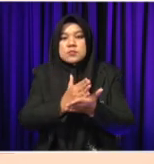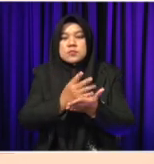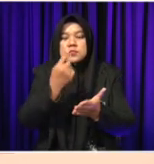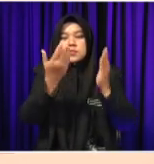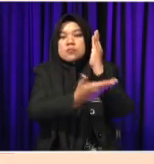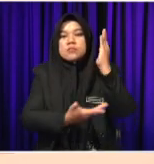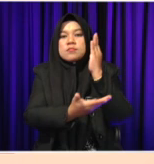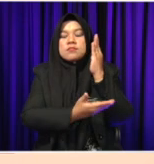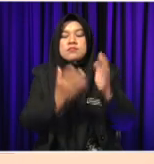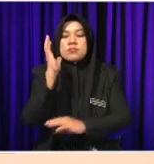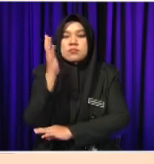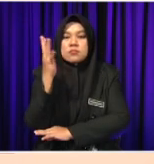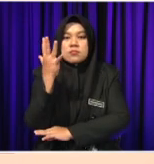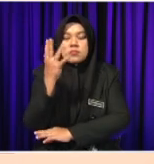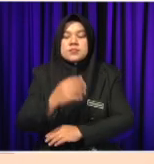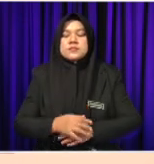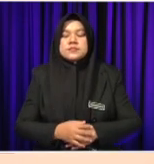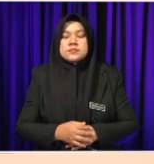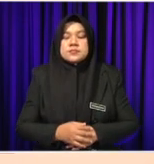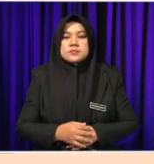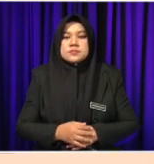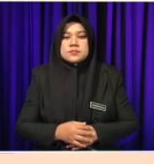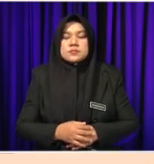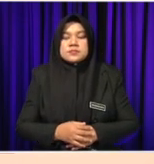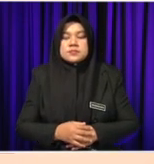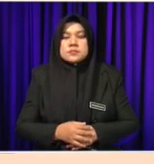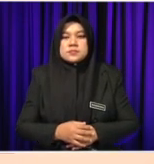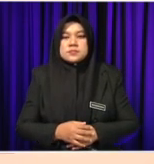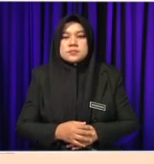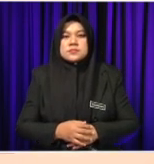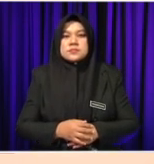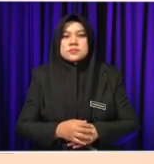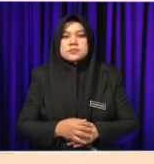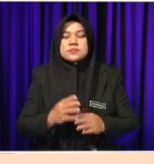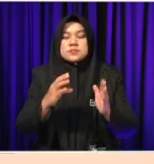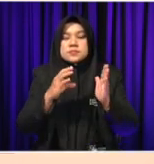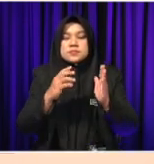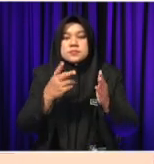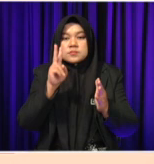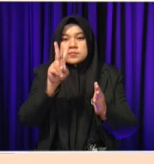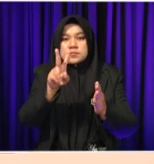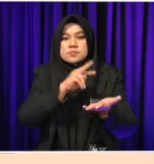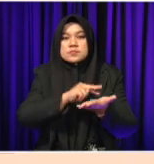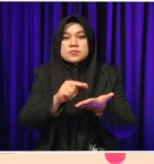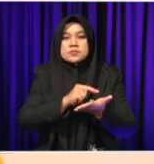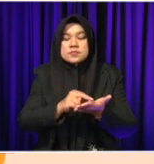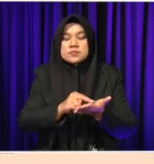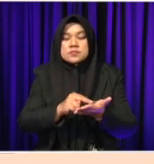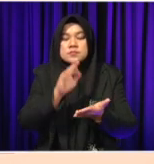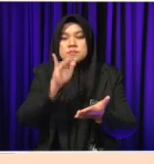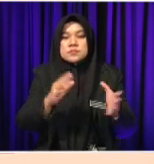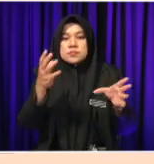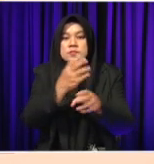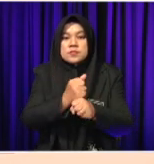Stop cutting trees, mm-hmm. Exactly. That was actually clear-cut taken from the first stanza. Now, anyone wants to share me the second moral value that you can get from